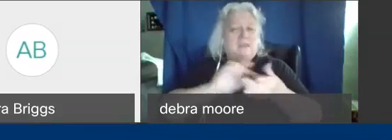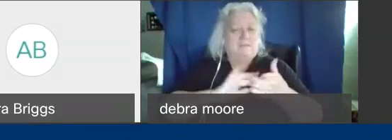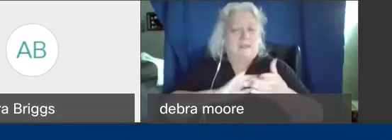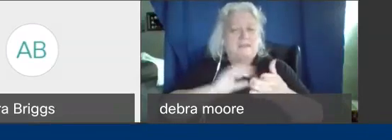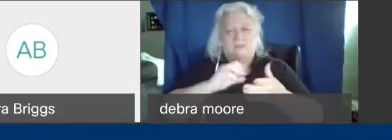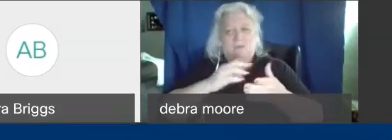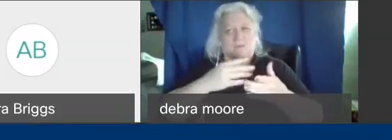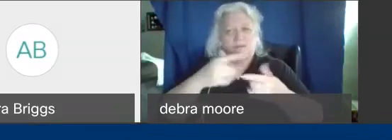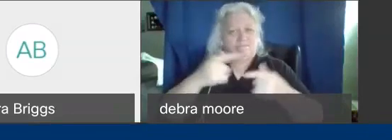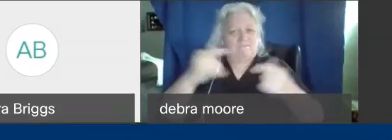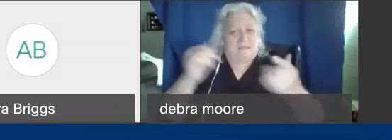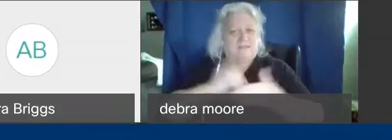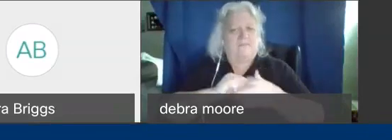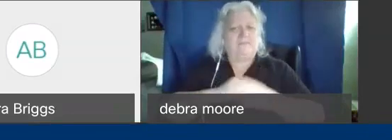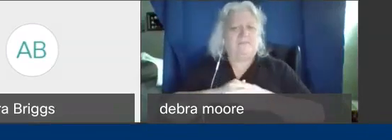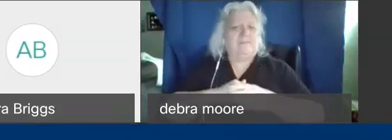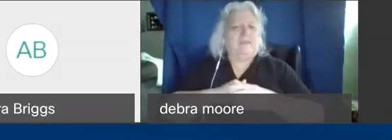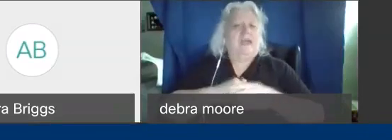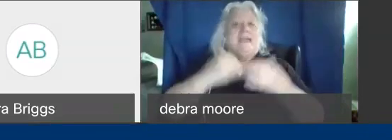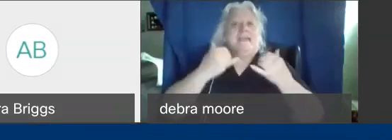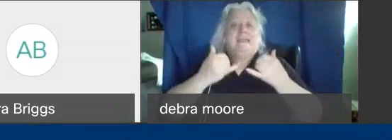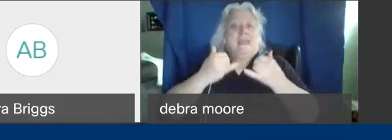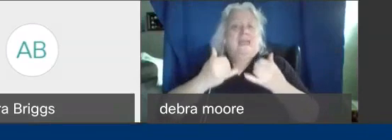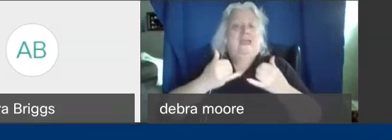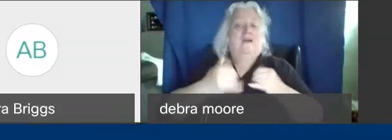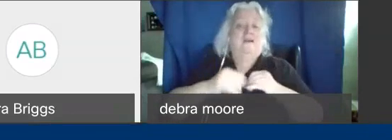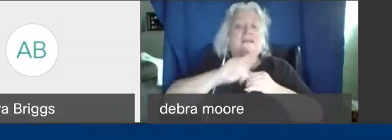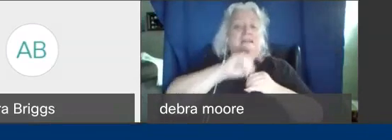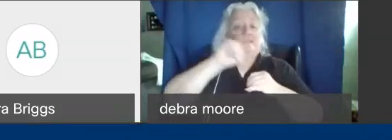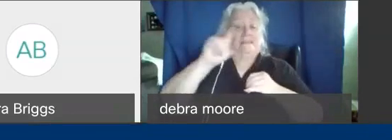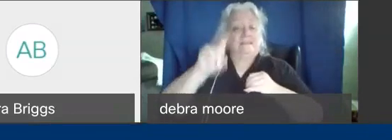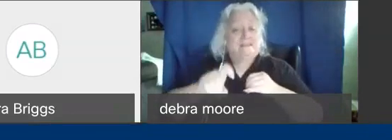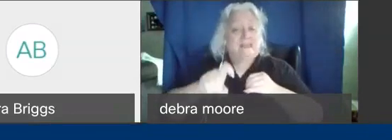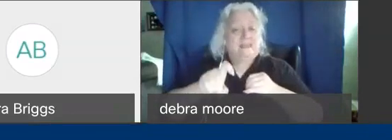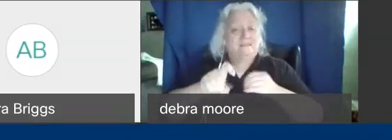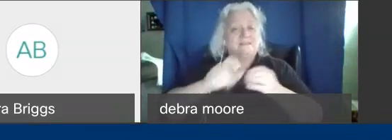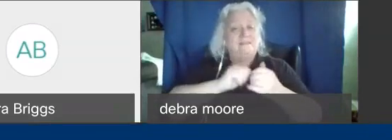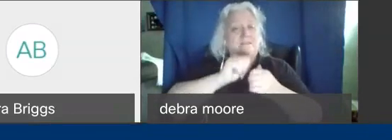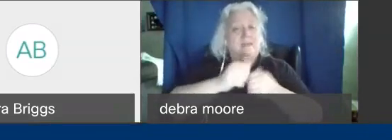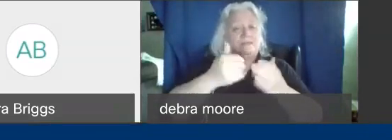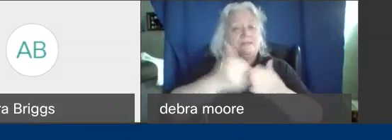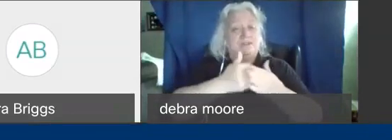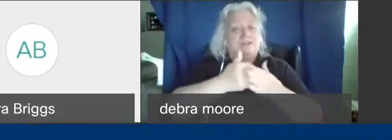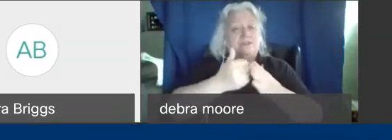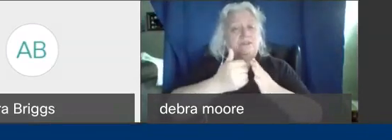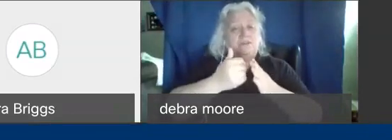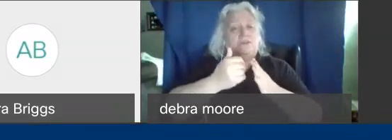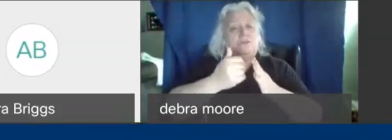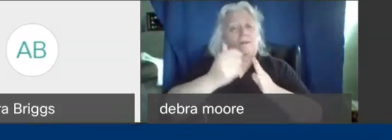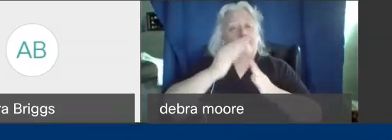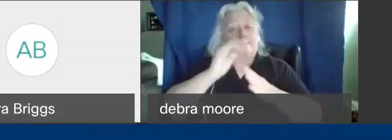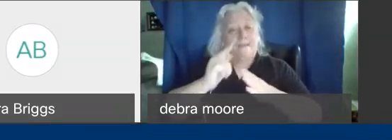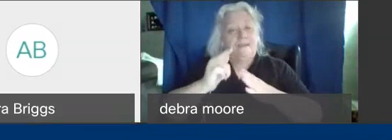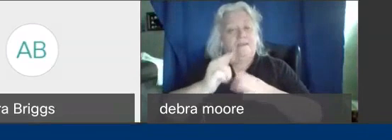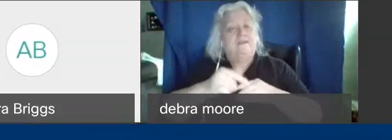Now, in 2011, Texas passed the 911 Lifeline Law, which states that if a person is under 21 but